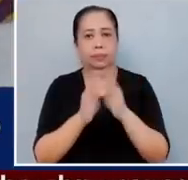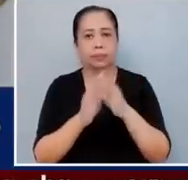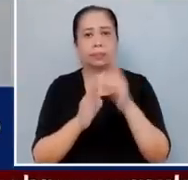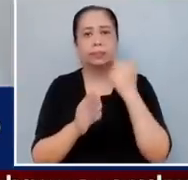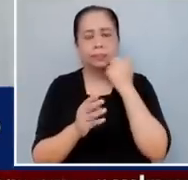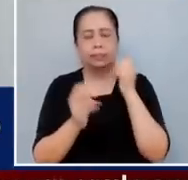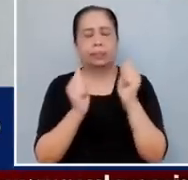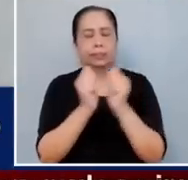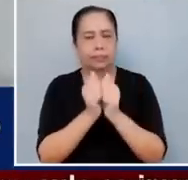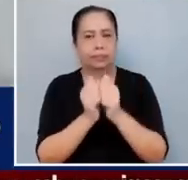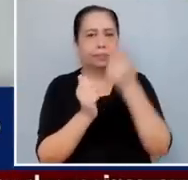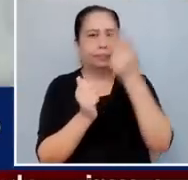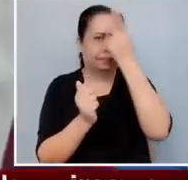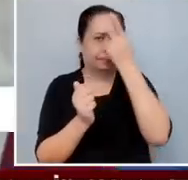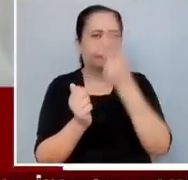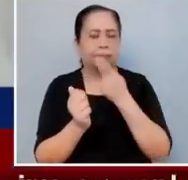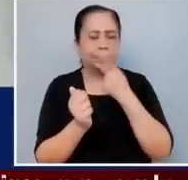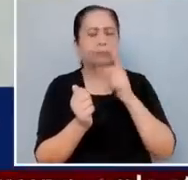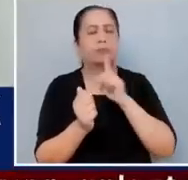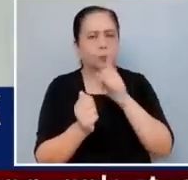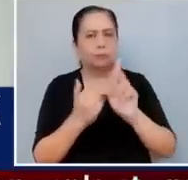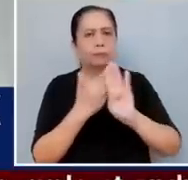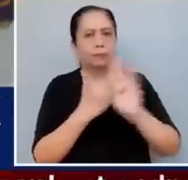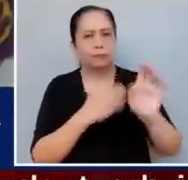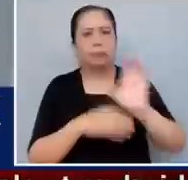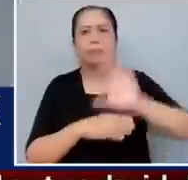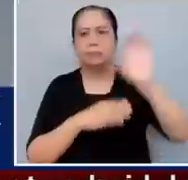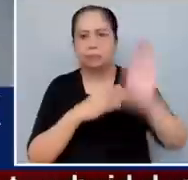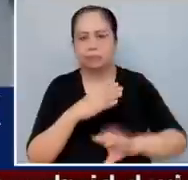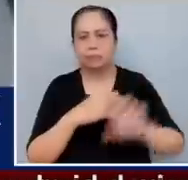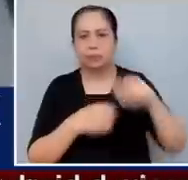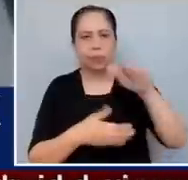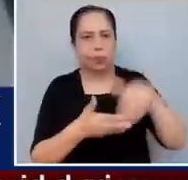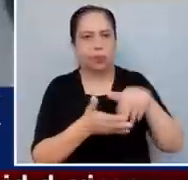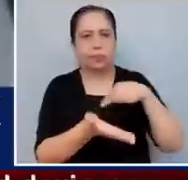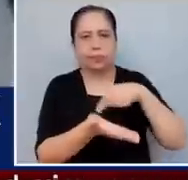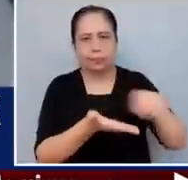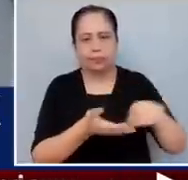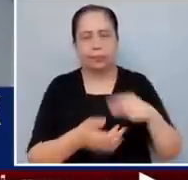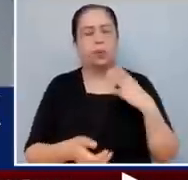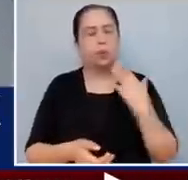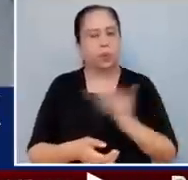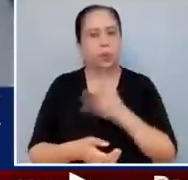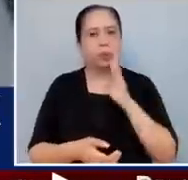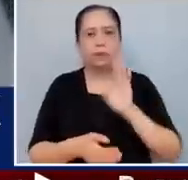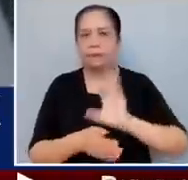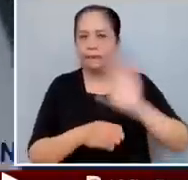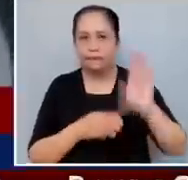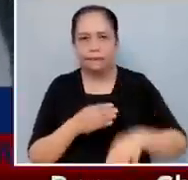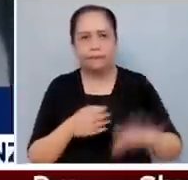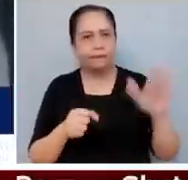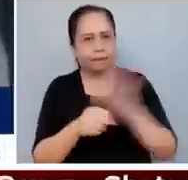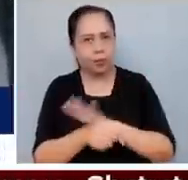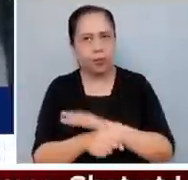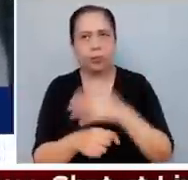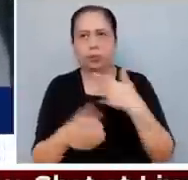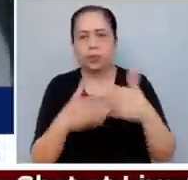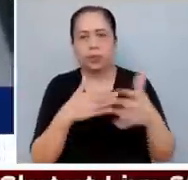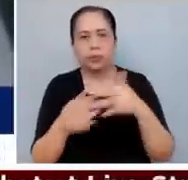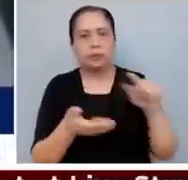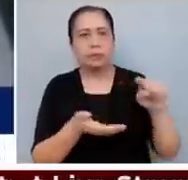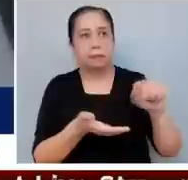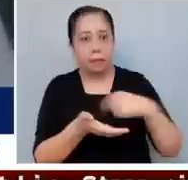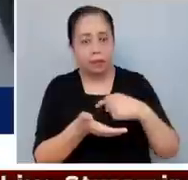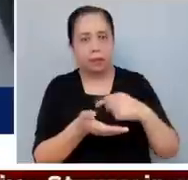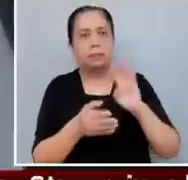ang mga magulang, mare-refund ng buo ang kanilang mga binayad. I-refund po ng full whatever they have paid for. And